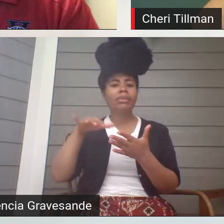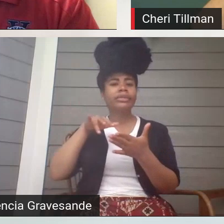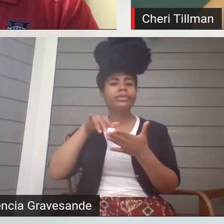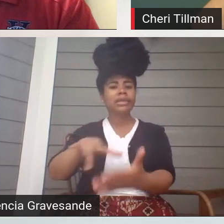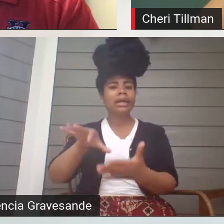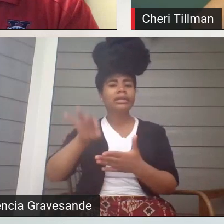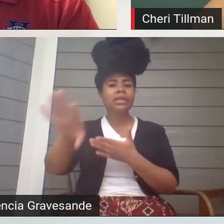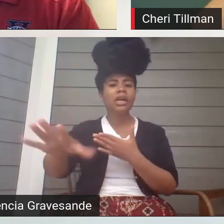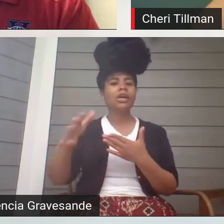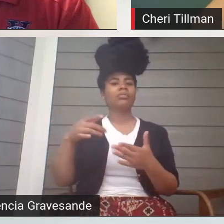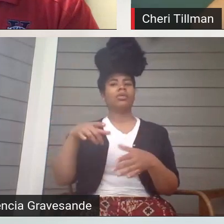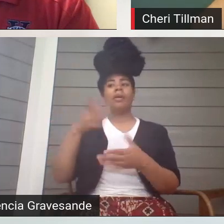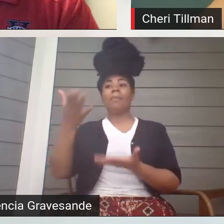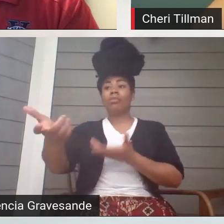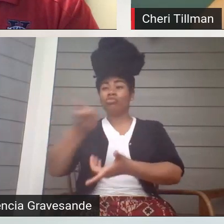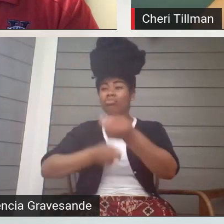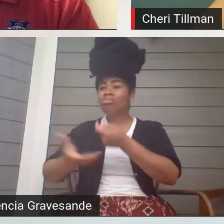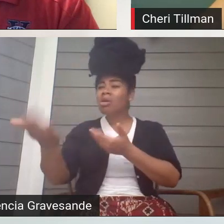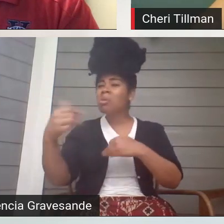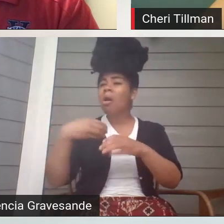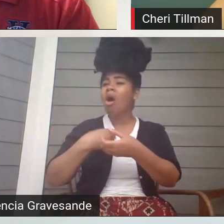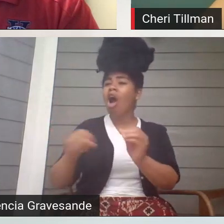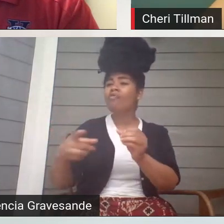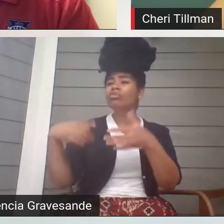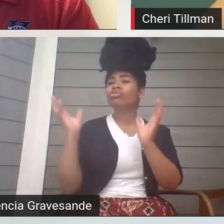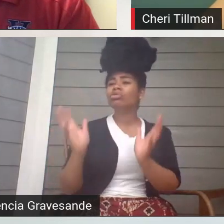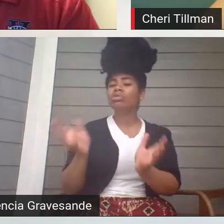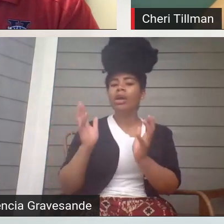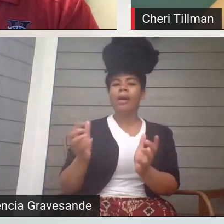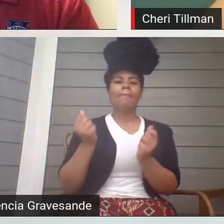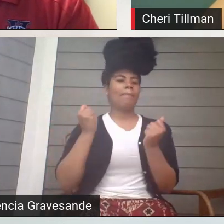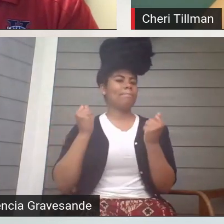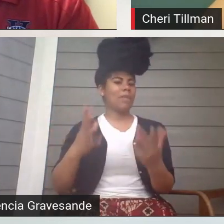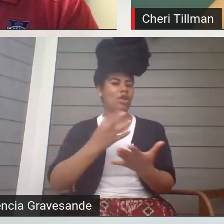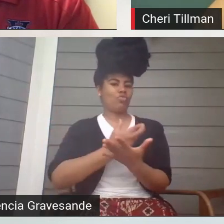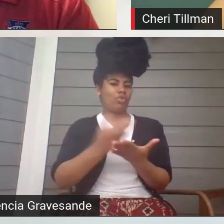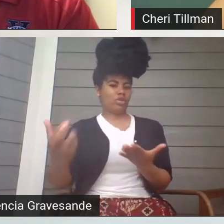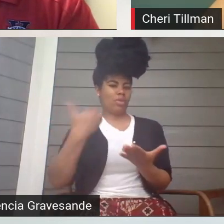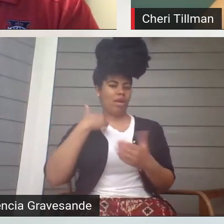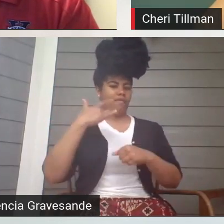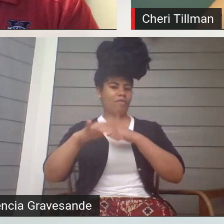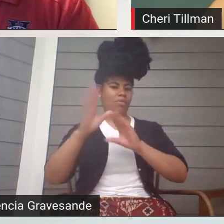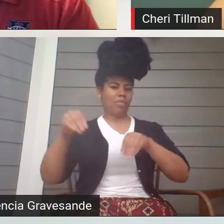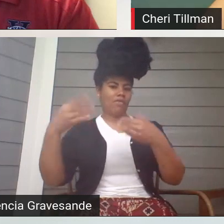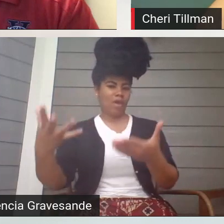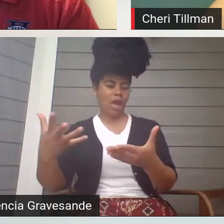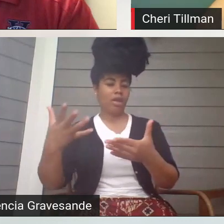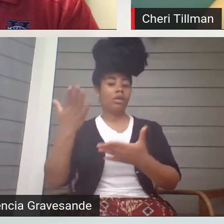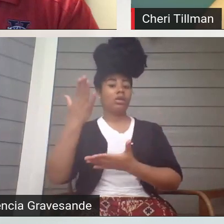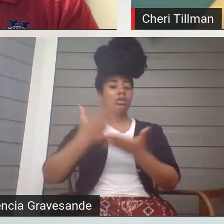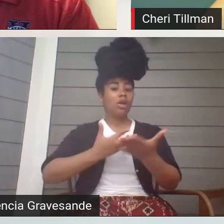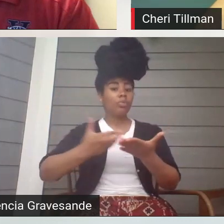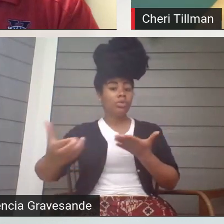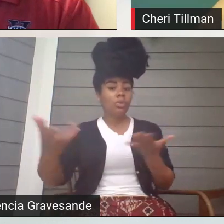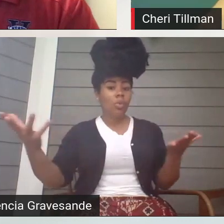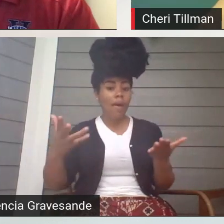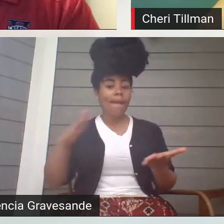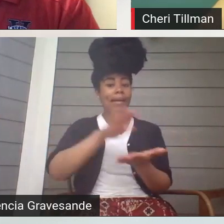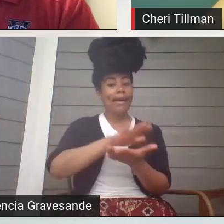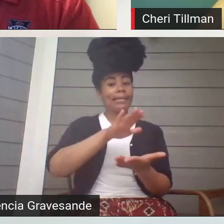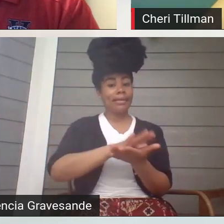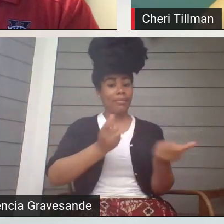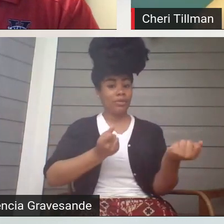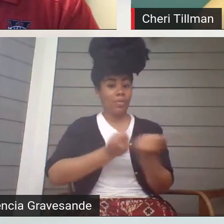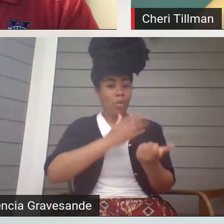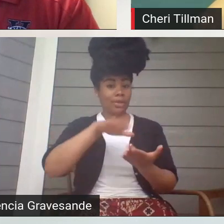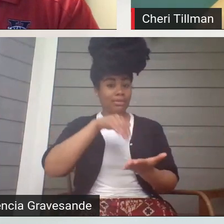of resources that we can connect them to on VSU's campus, such as the Academic Support Center, which is free